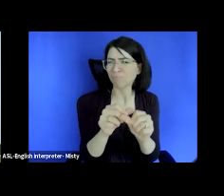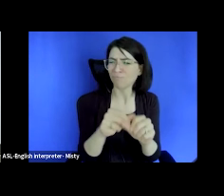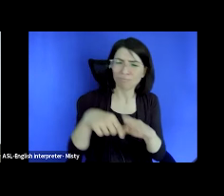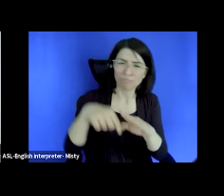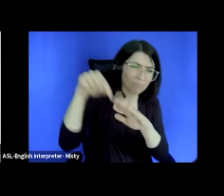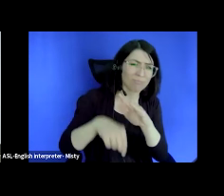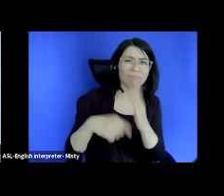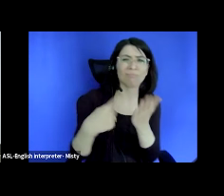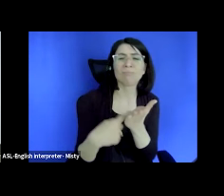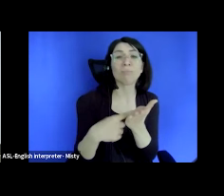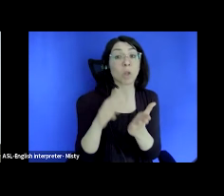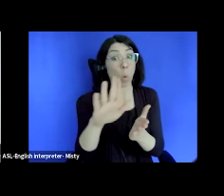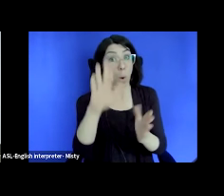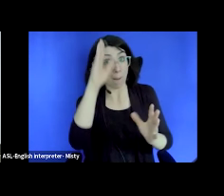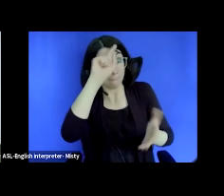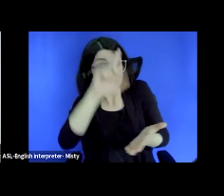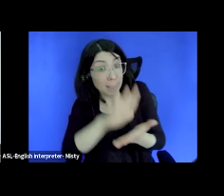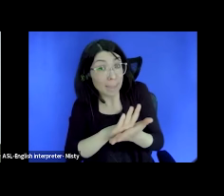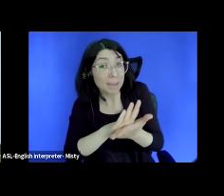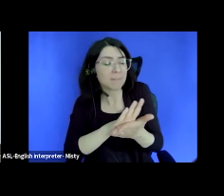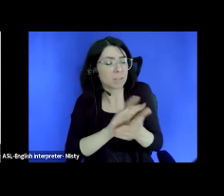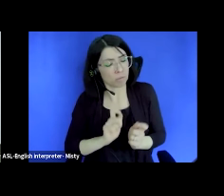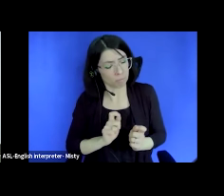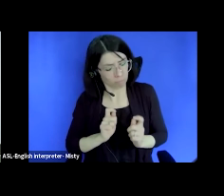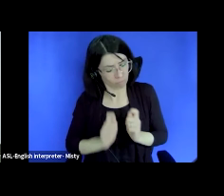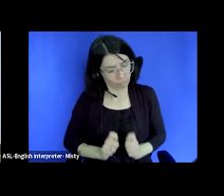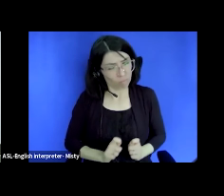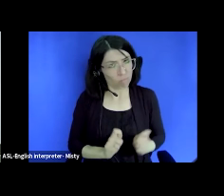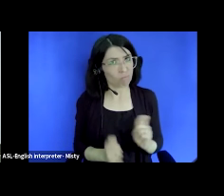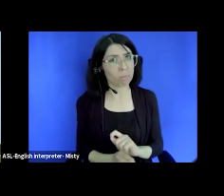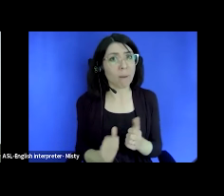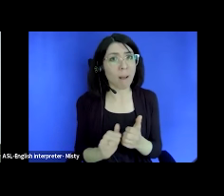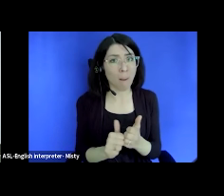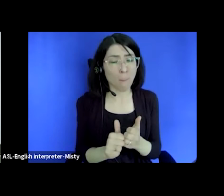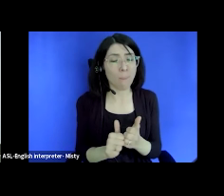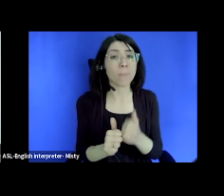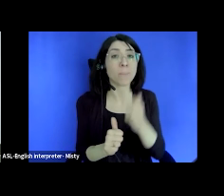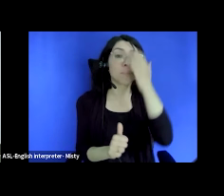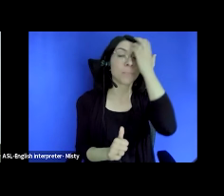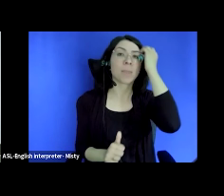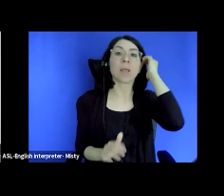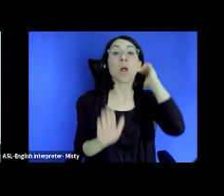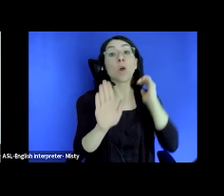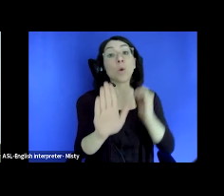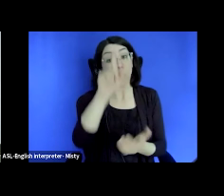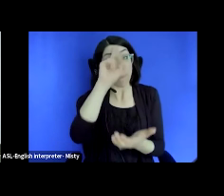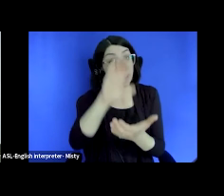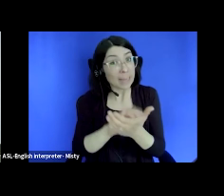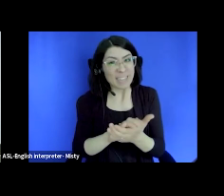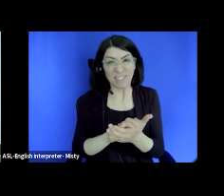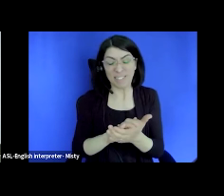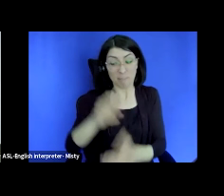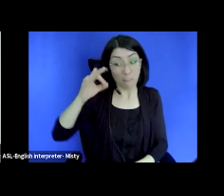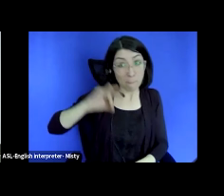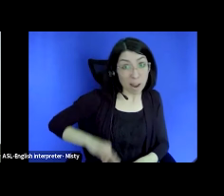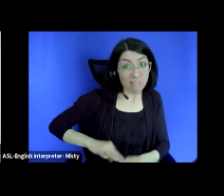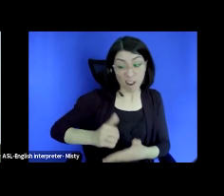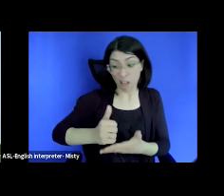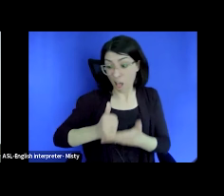change these beliefs. So first, identifying your unhelpful beliefs is, really the first step. Okay, so we